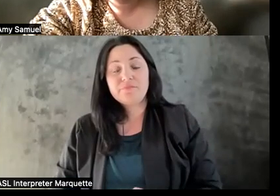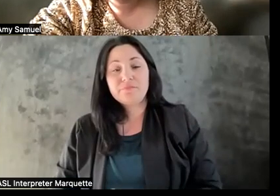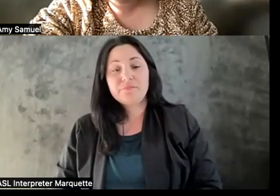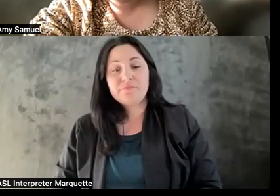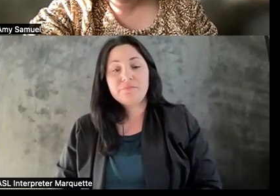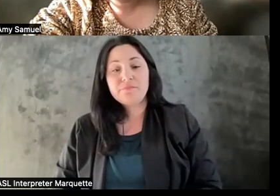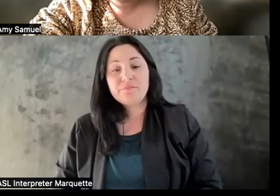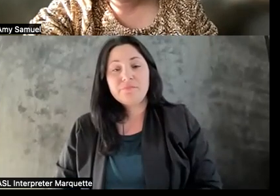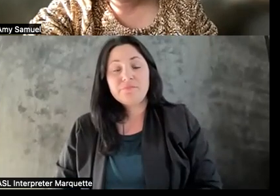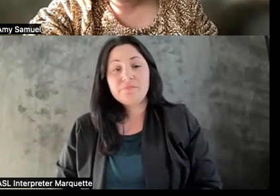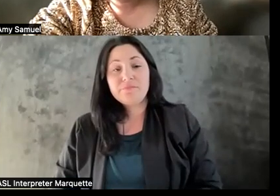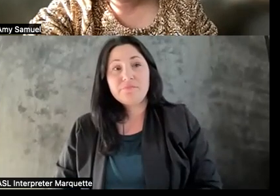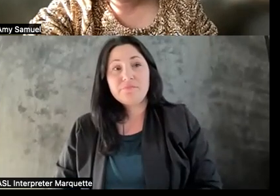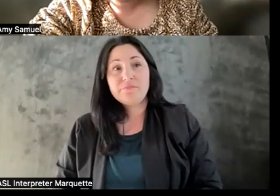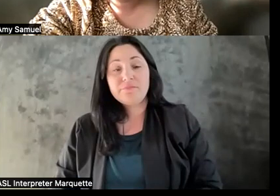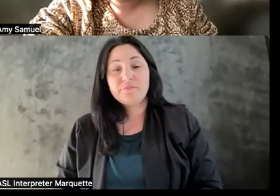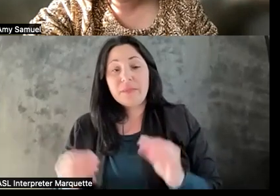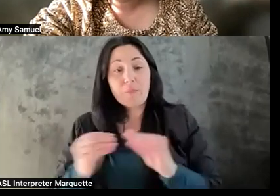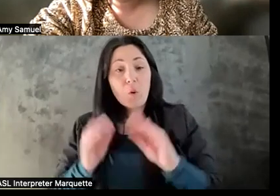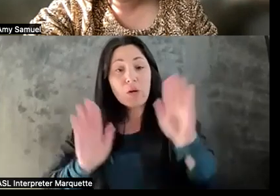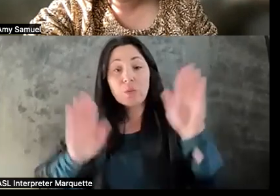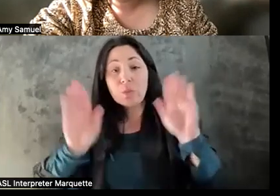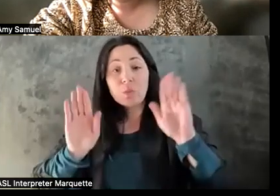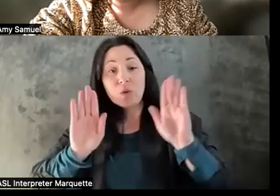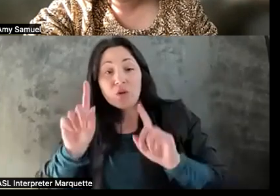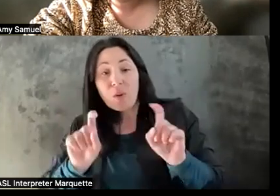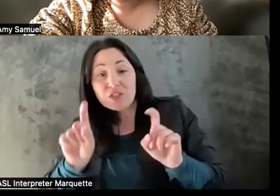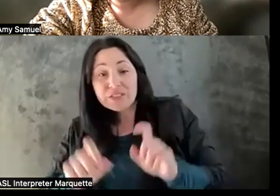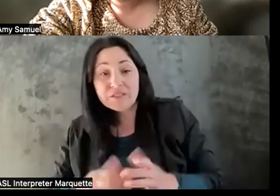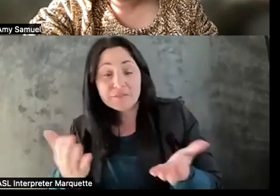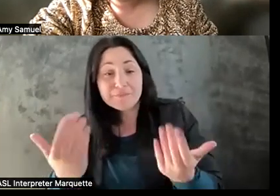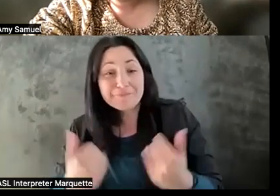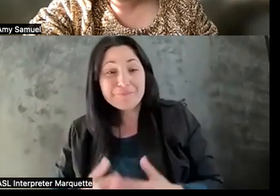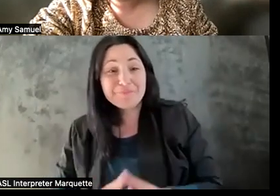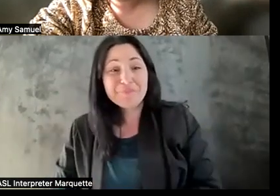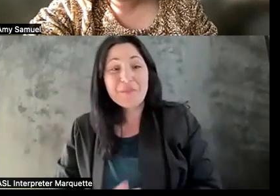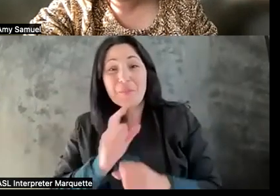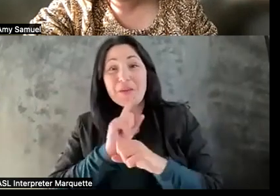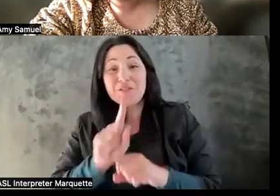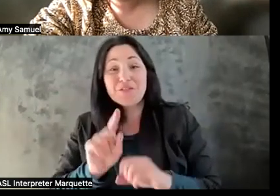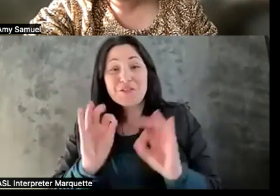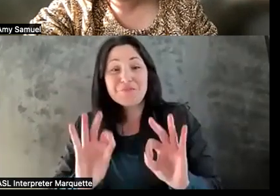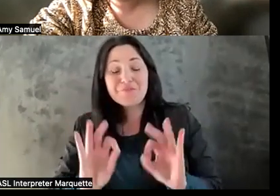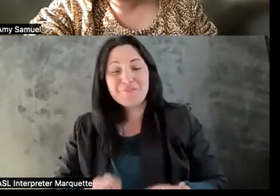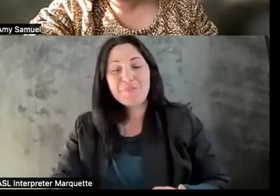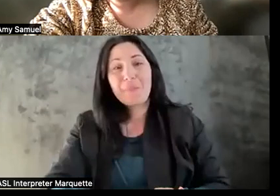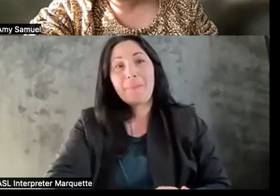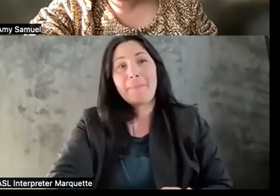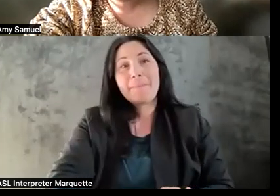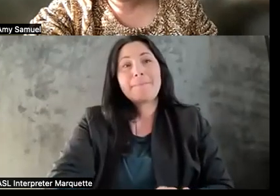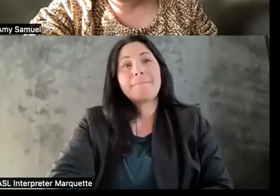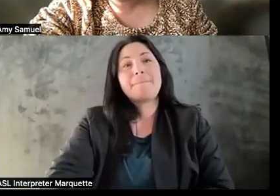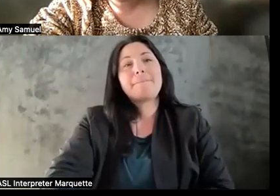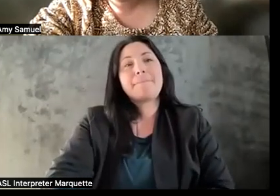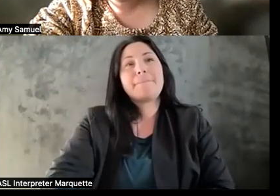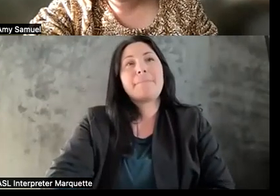Let's see, any more hands up? Trying to get all of the hands and the chat room